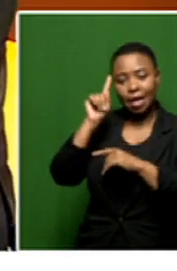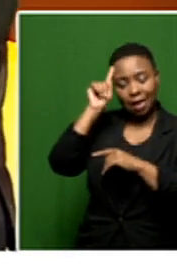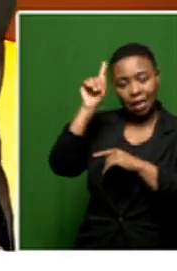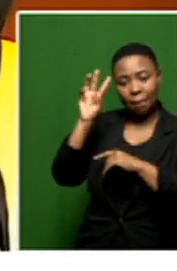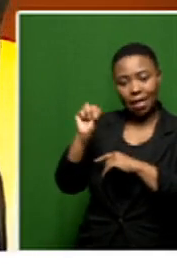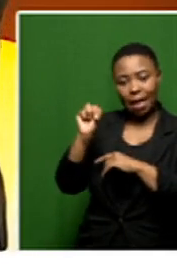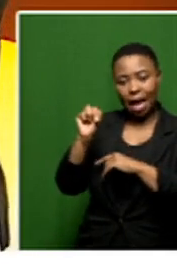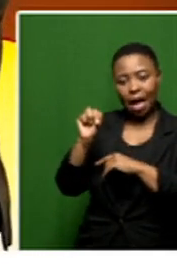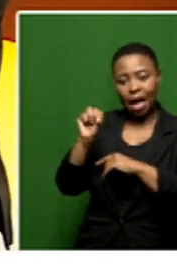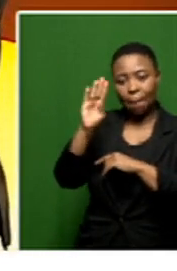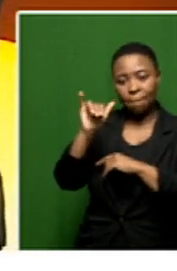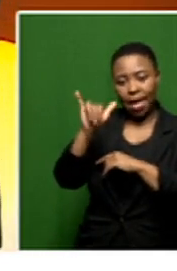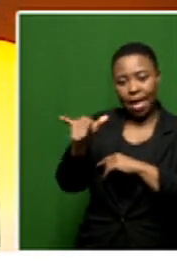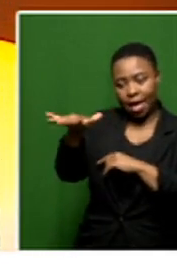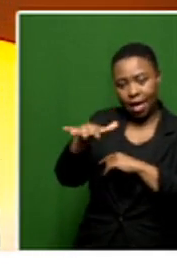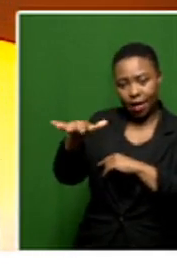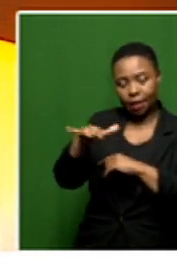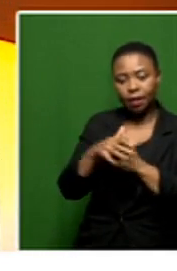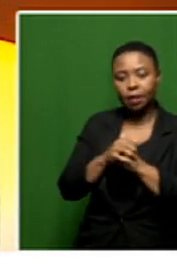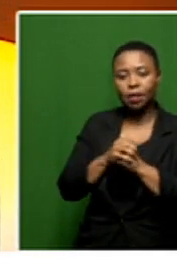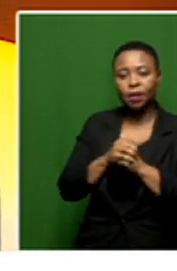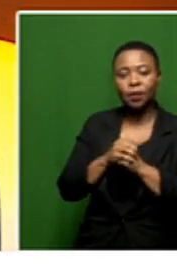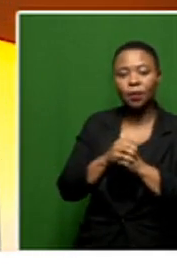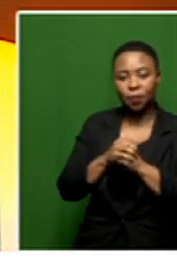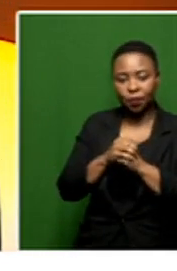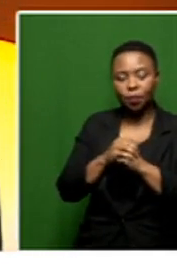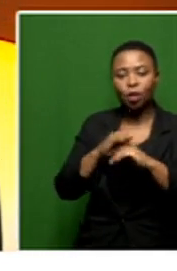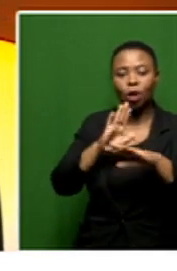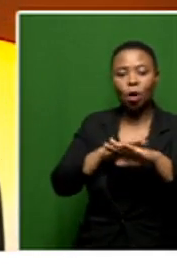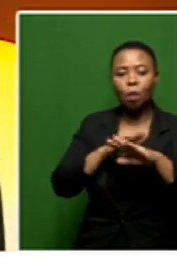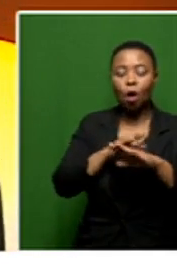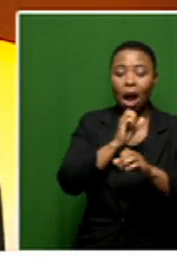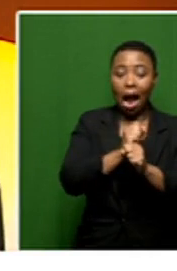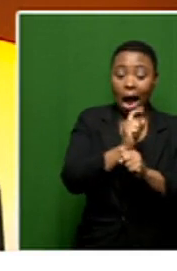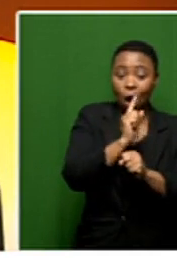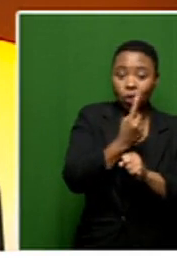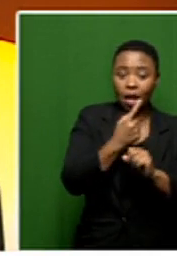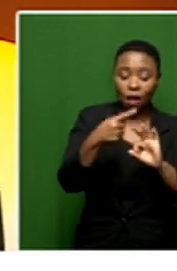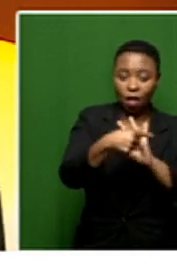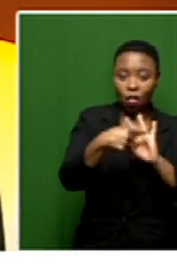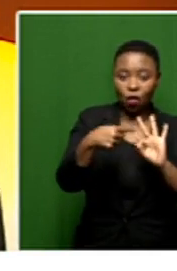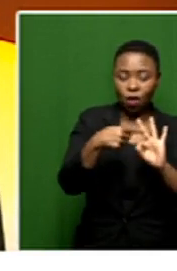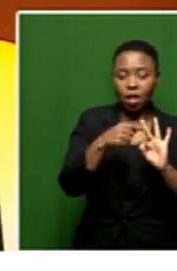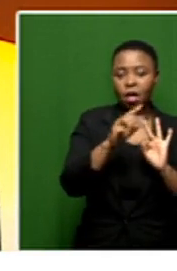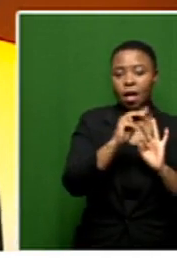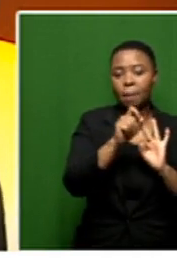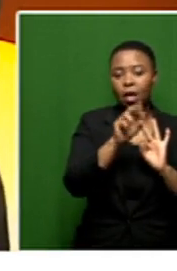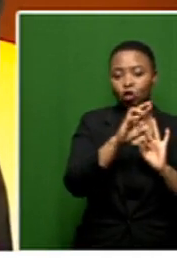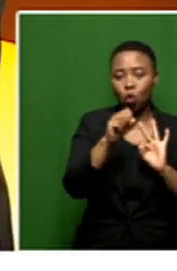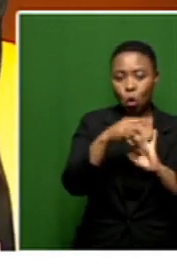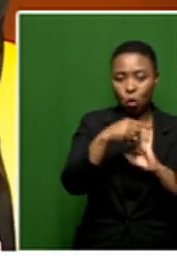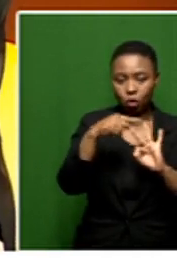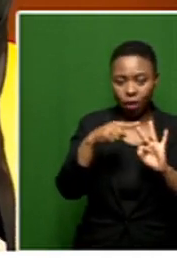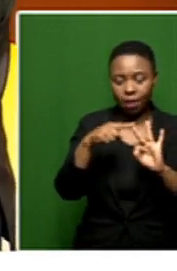Mandela Metro, but I want us to go to the 3 Gauteng metros, because between the 3 of them